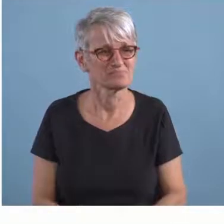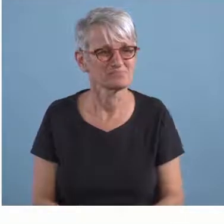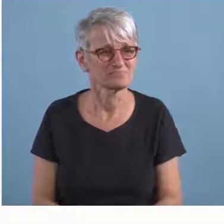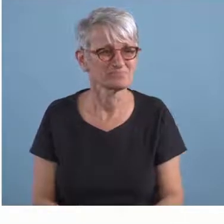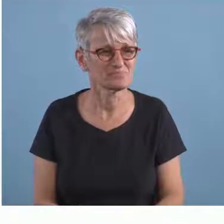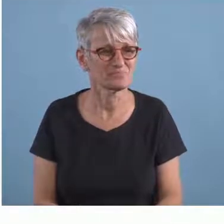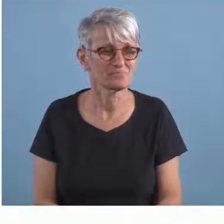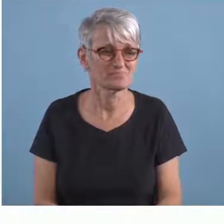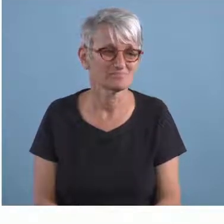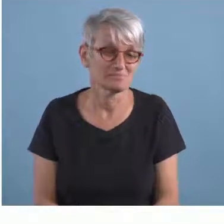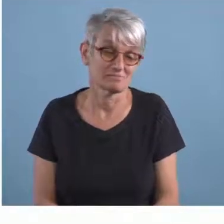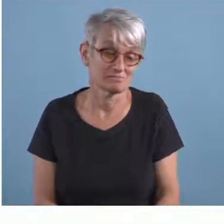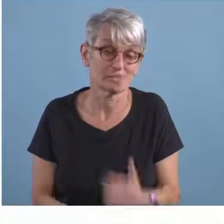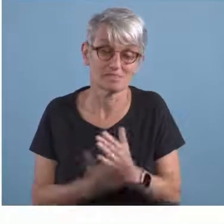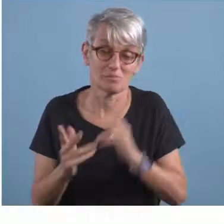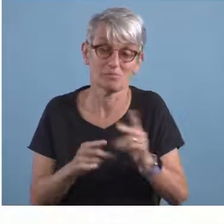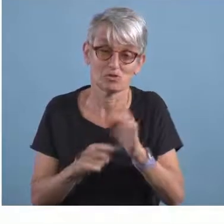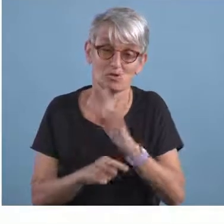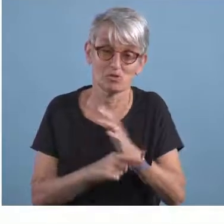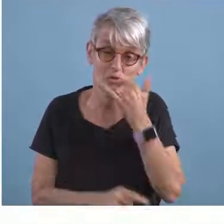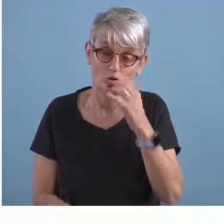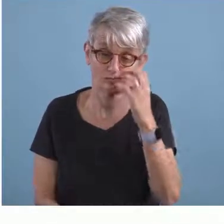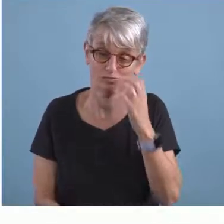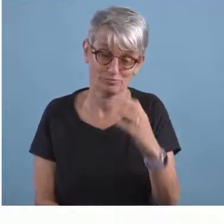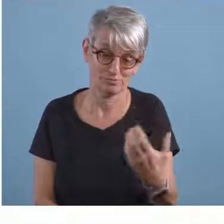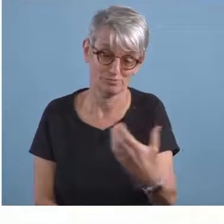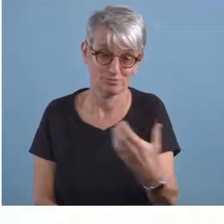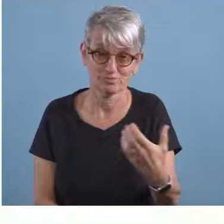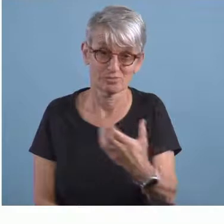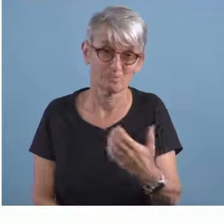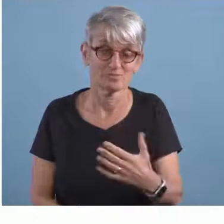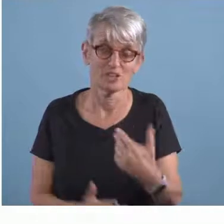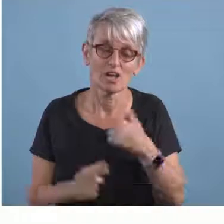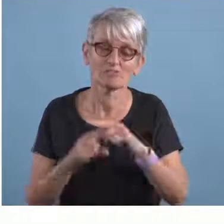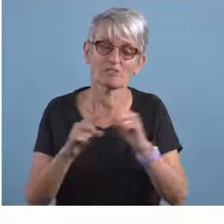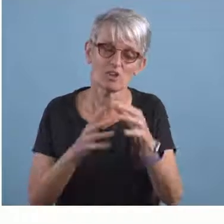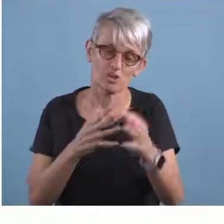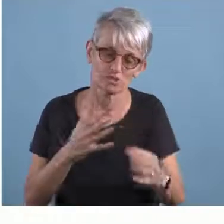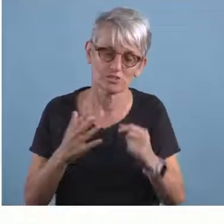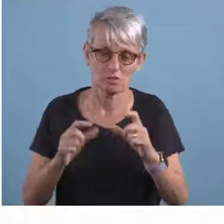but I know people have used their phones. Maybe there are a lot of options, I think, in between.